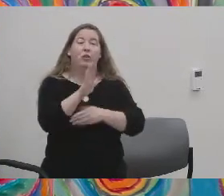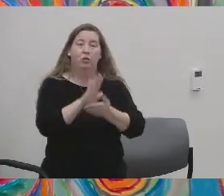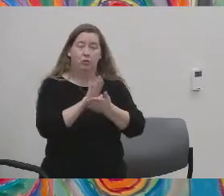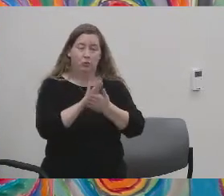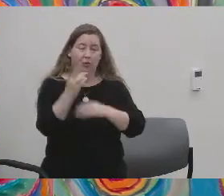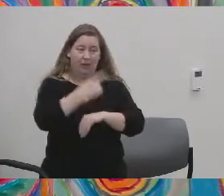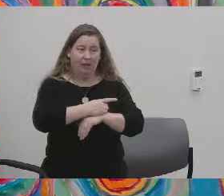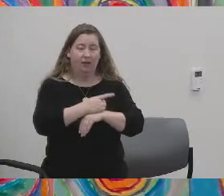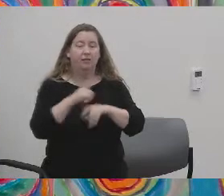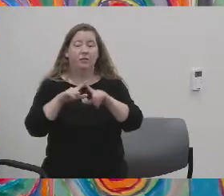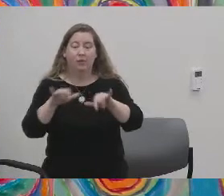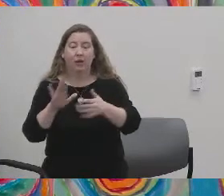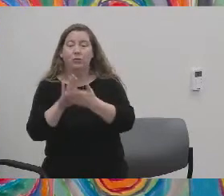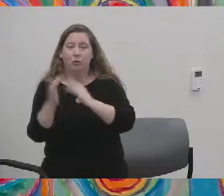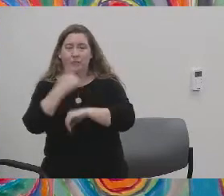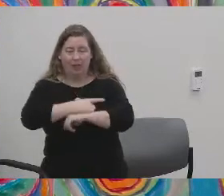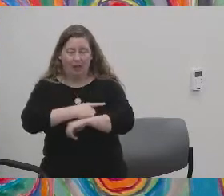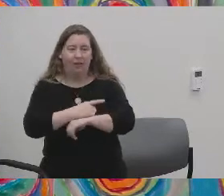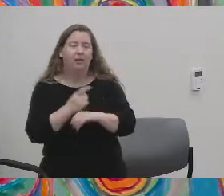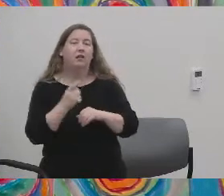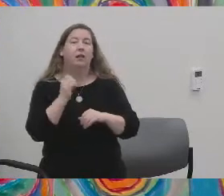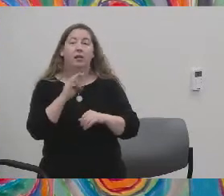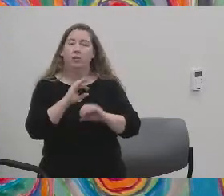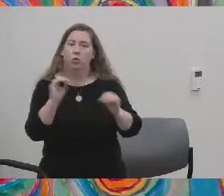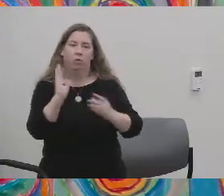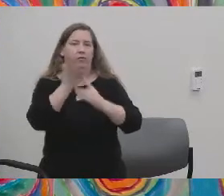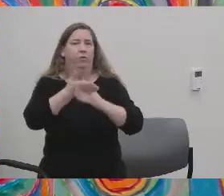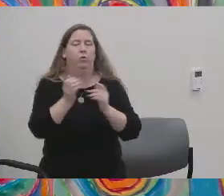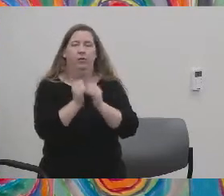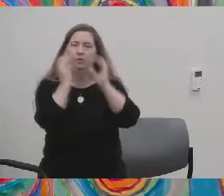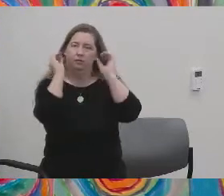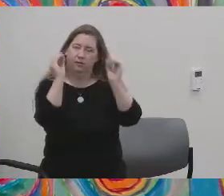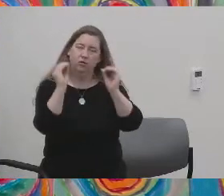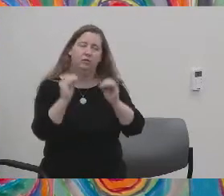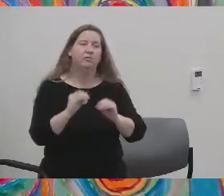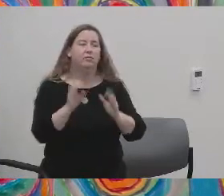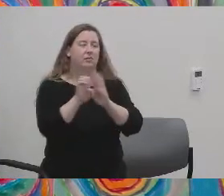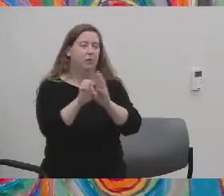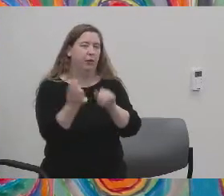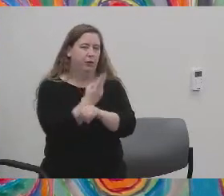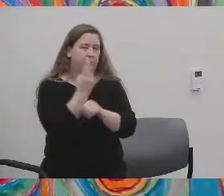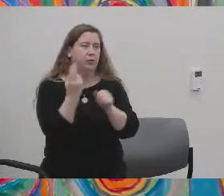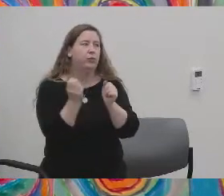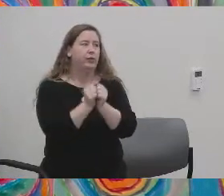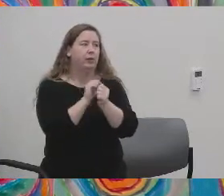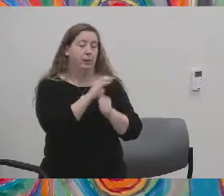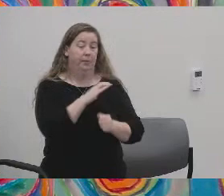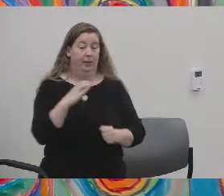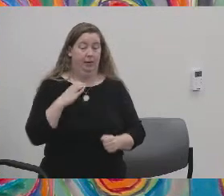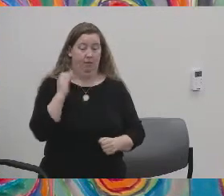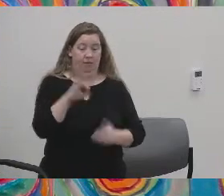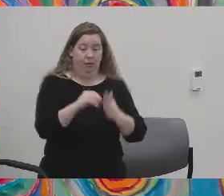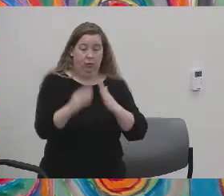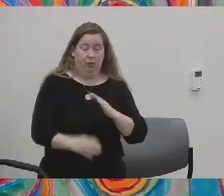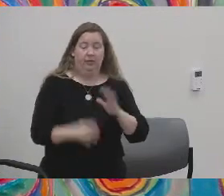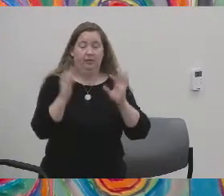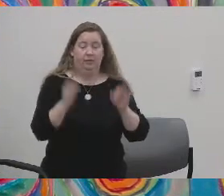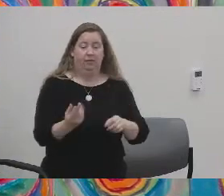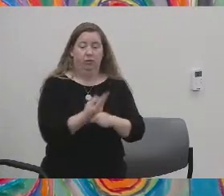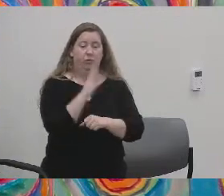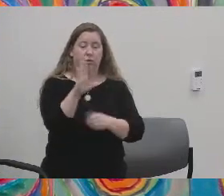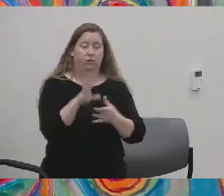instruction. And then if it then the example I used with the committee was that if a student chose to use their